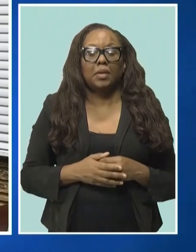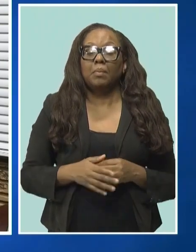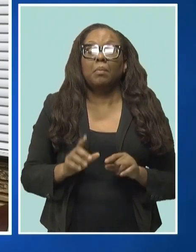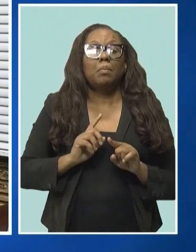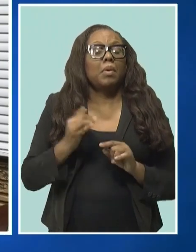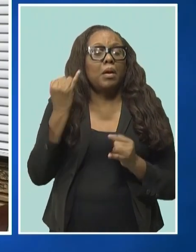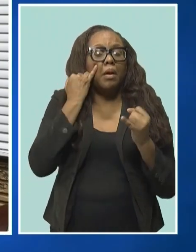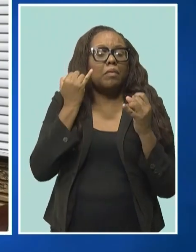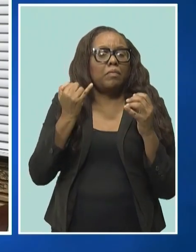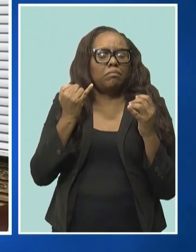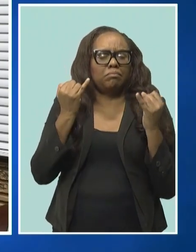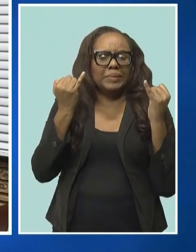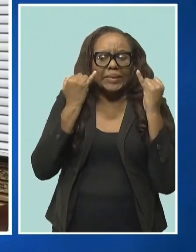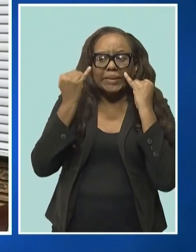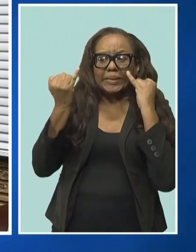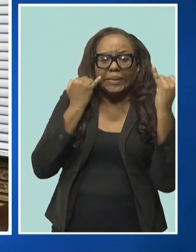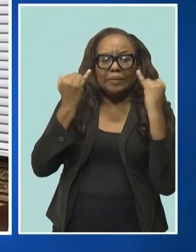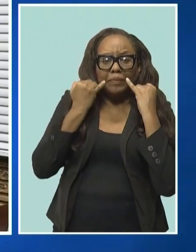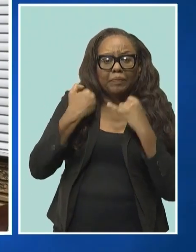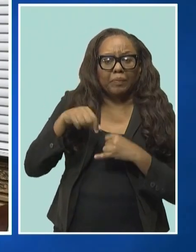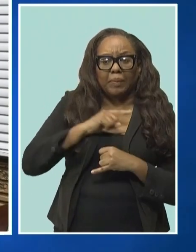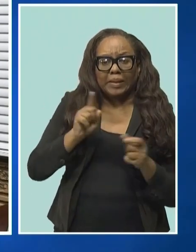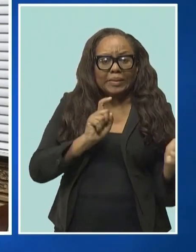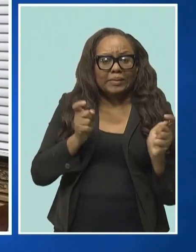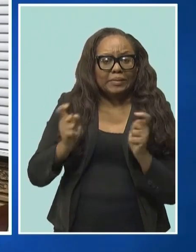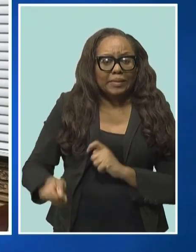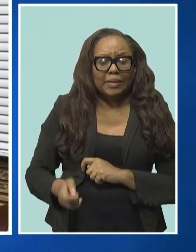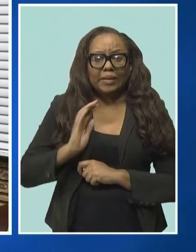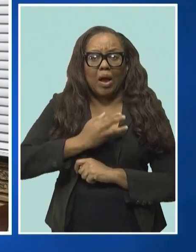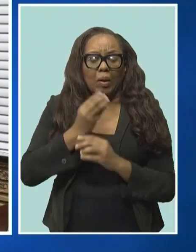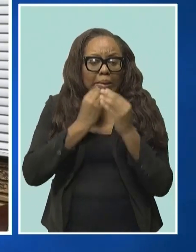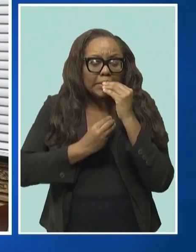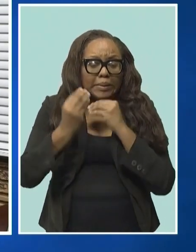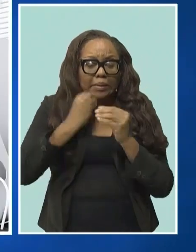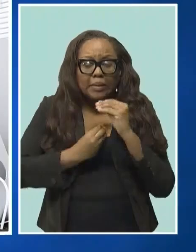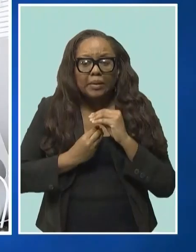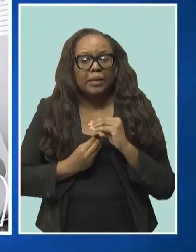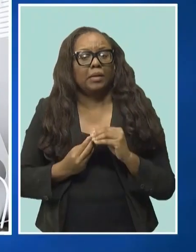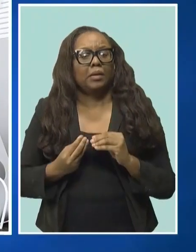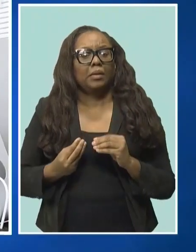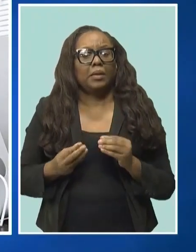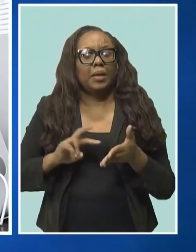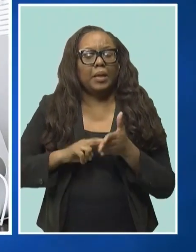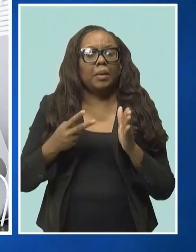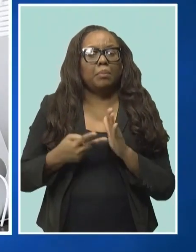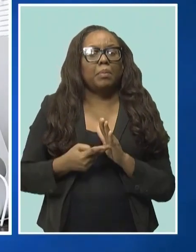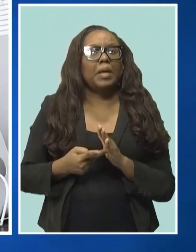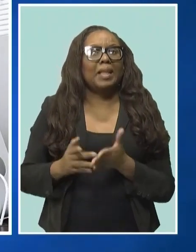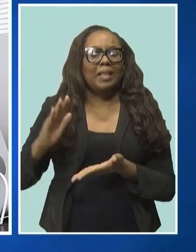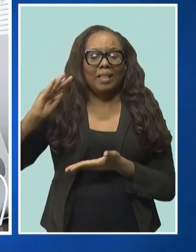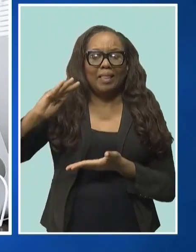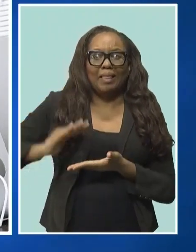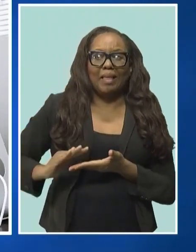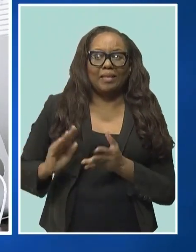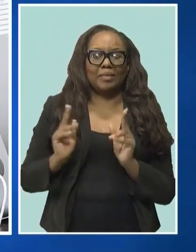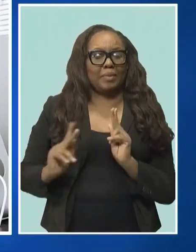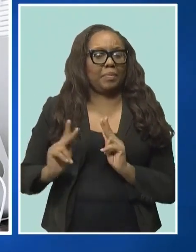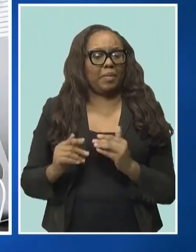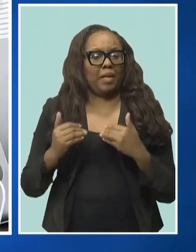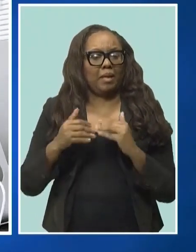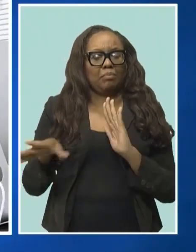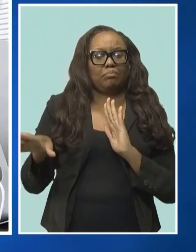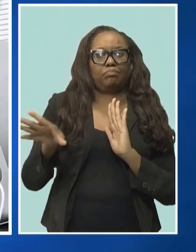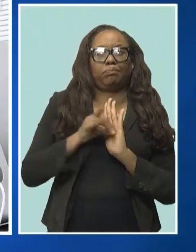lifestyle changes and routine monitoring could significantly bring down the numbers. Every day we usually see a distressing number